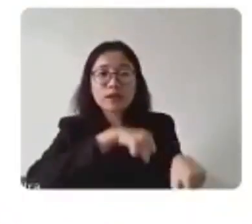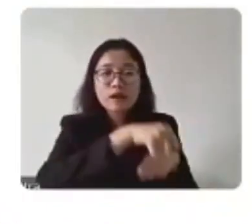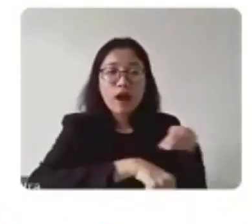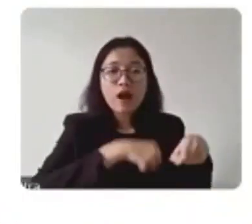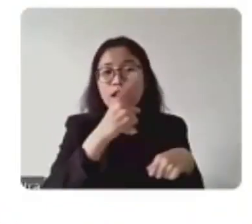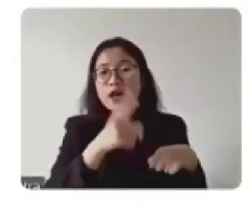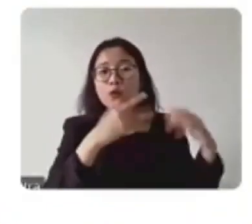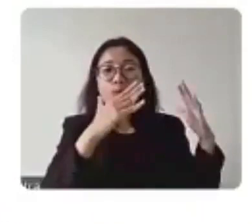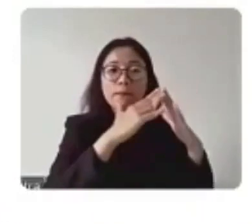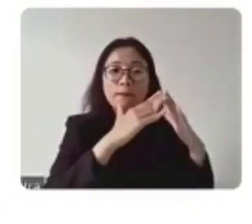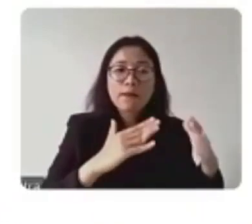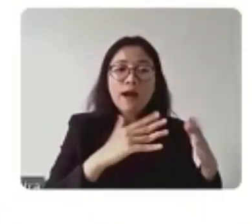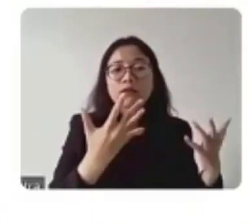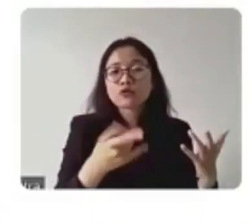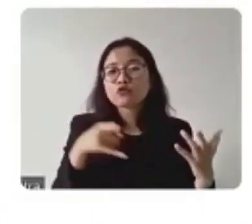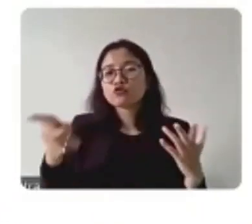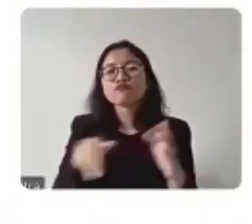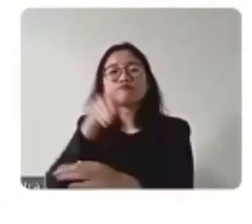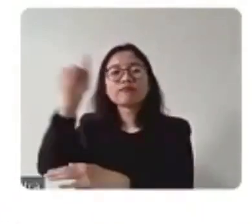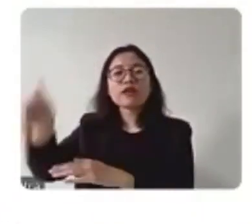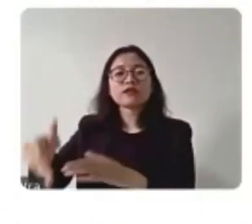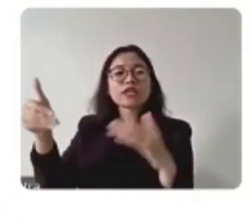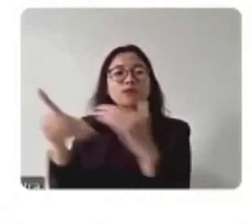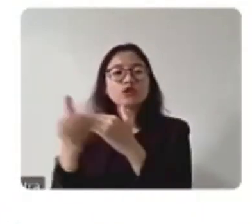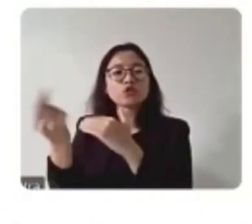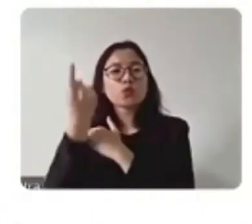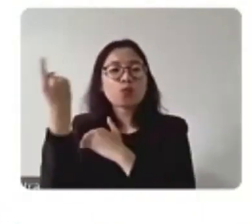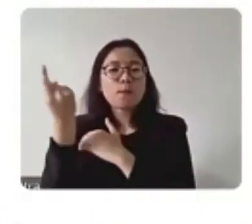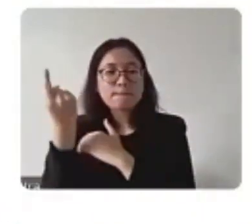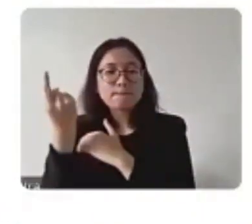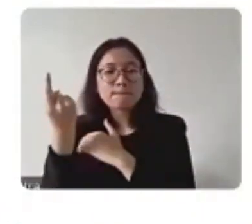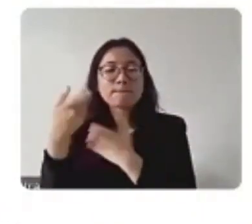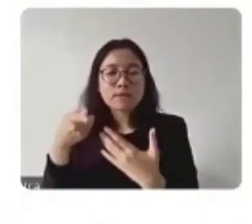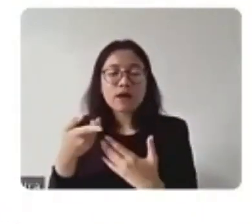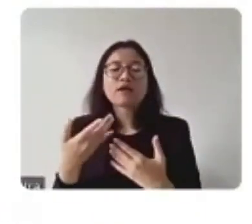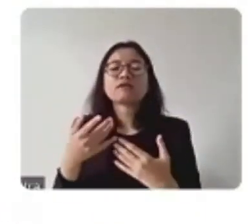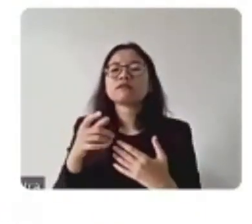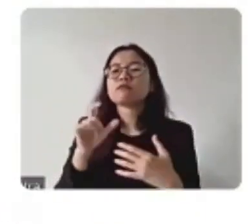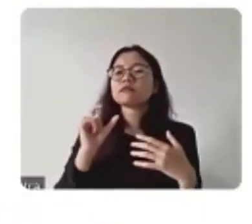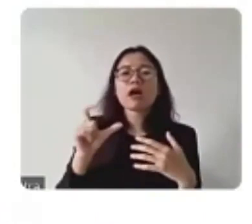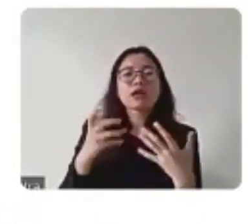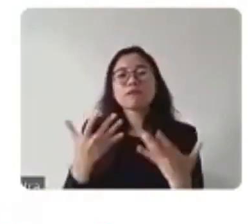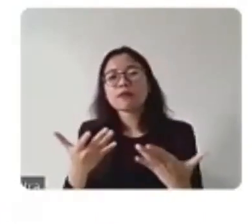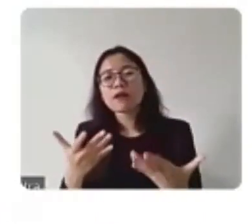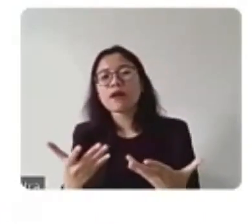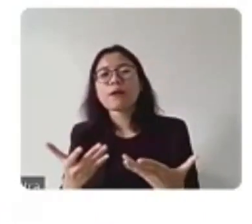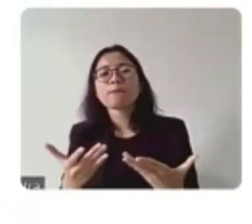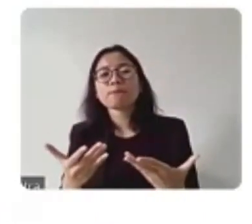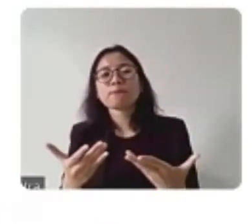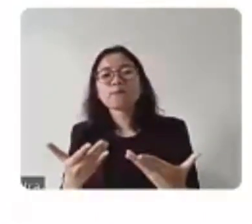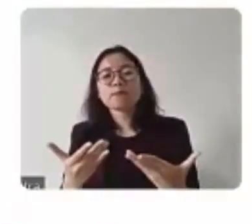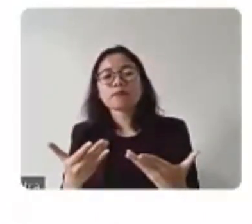is only benefiting those who already have access to transportation. We need to think about doing this so